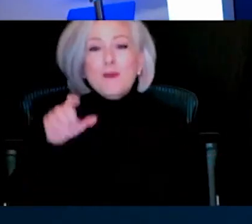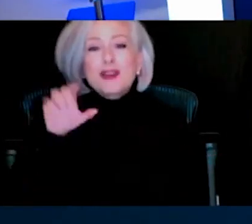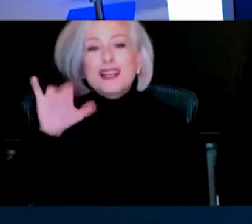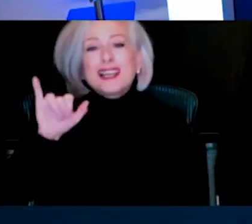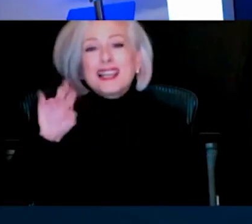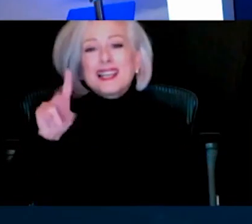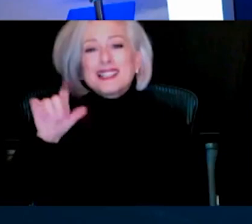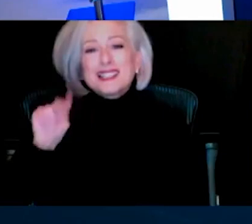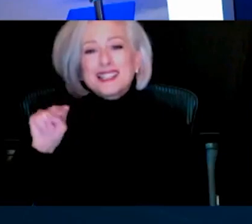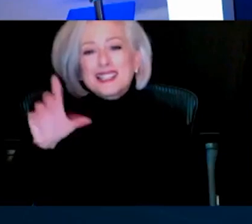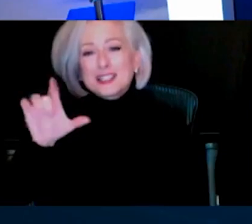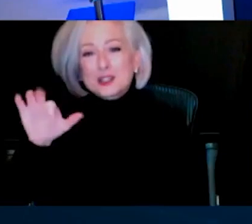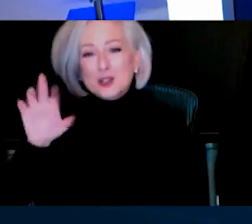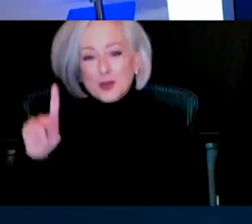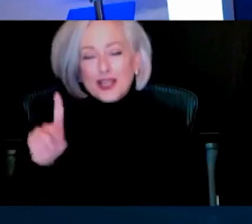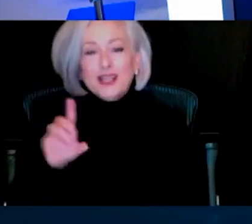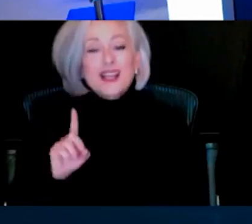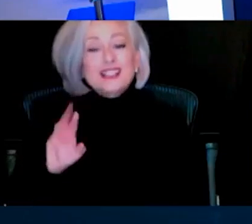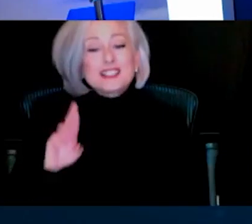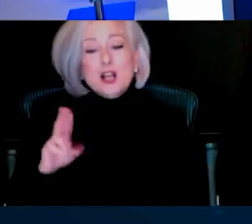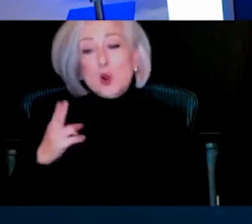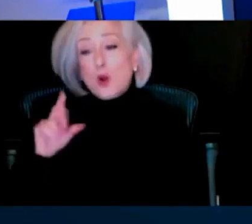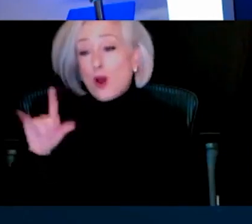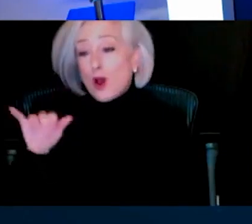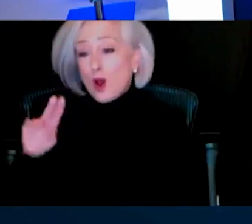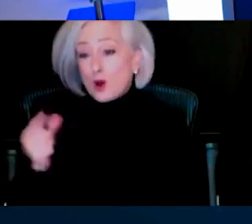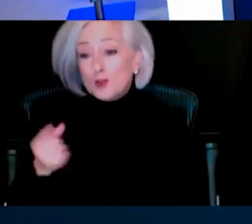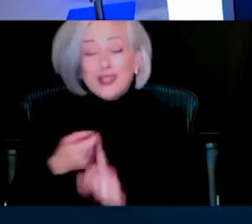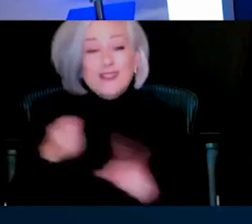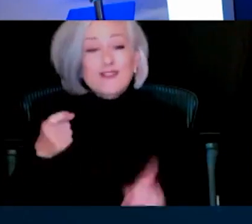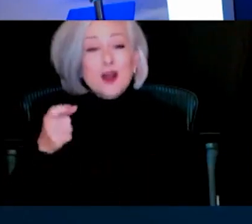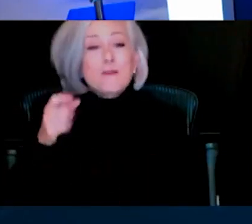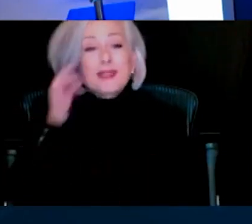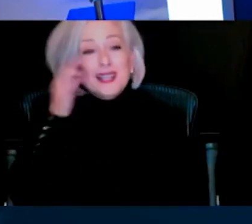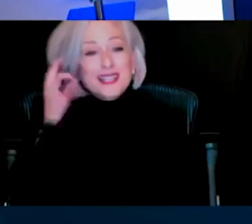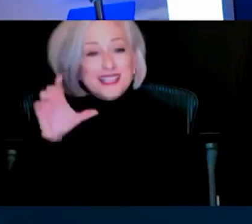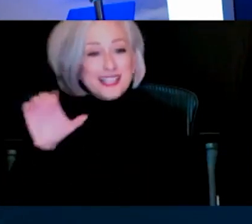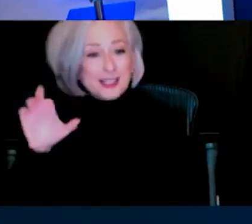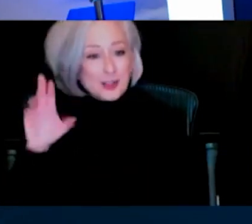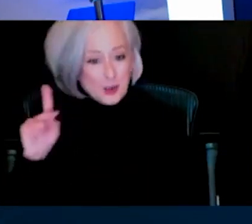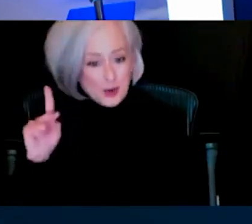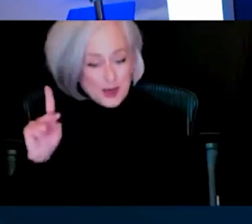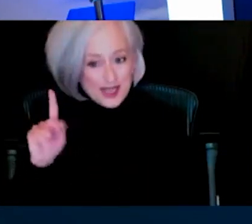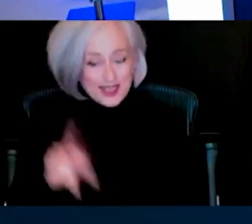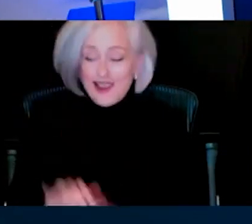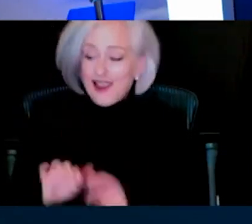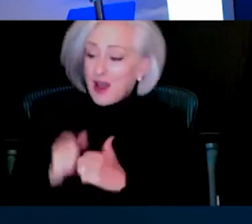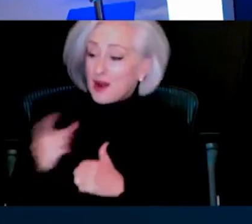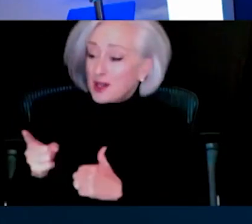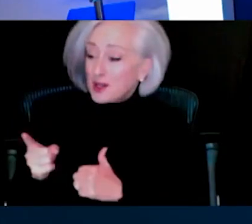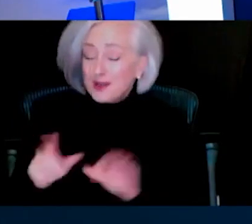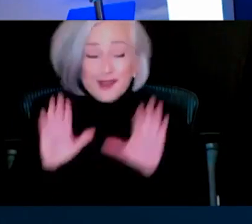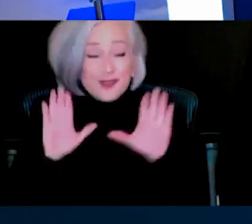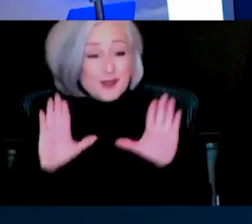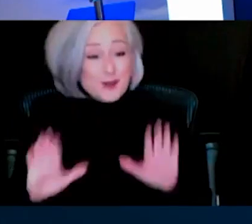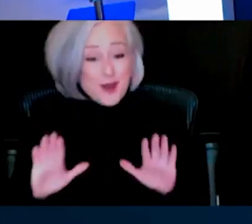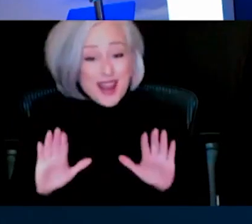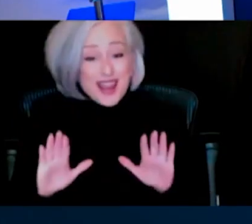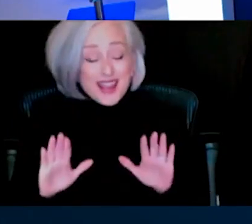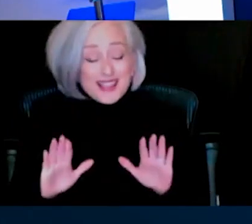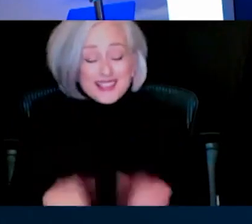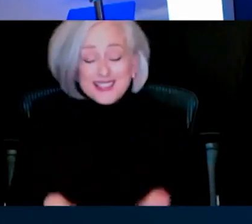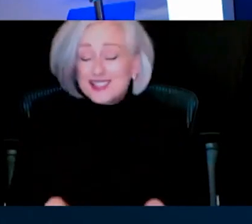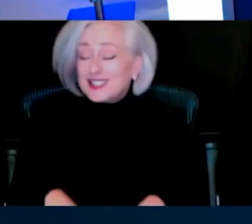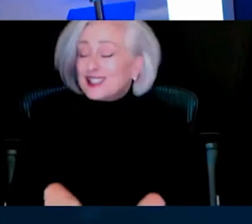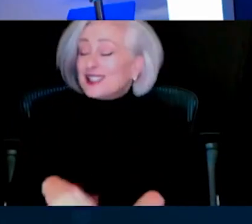Dr. Julie Holding. Hi, Dr. Holding. How are you? I'm great. How are you? Good to see you. I'm sure we'll have questions for